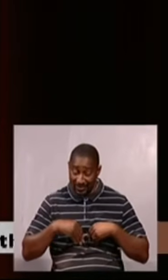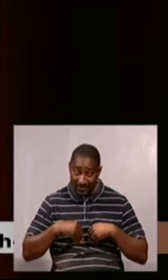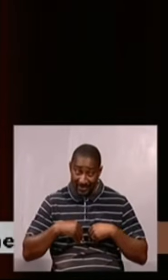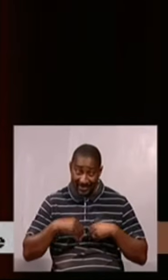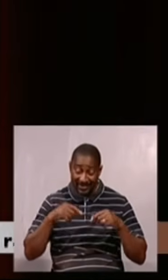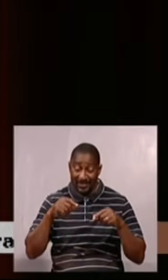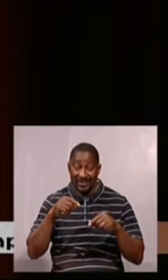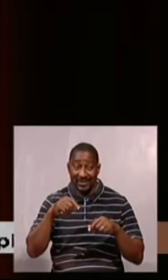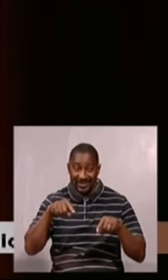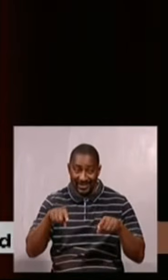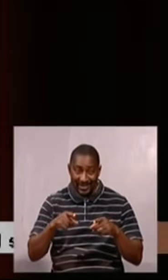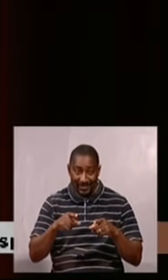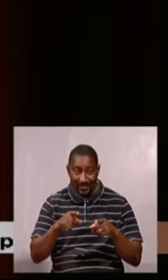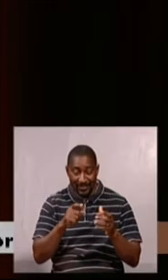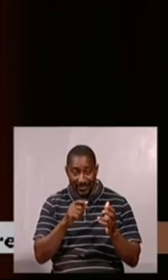dangerous.